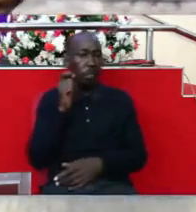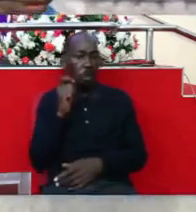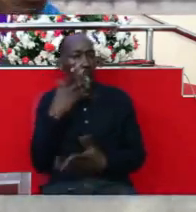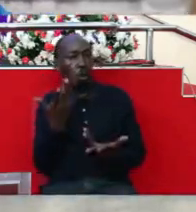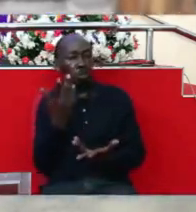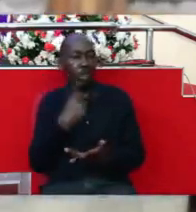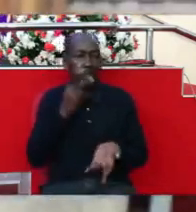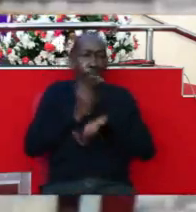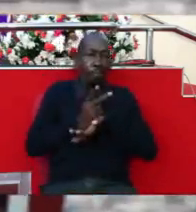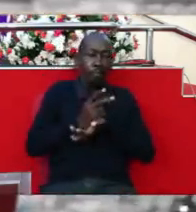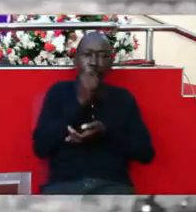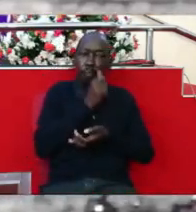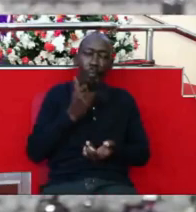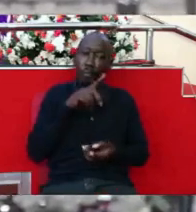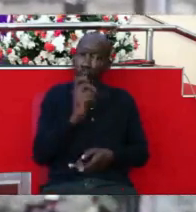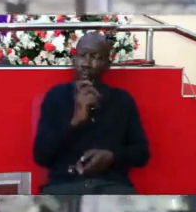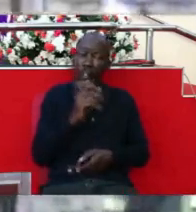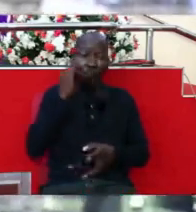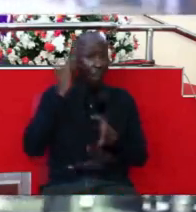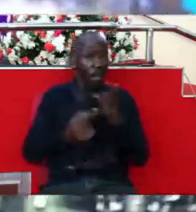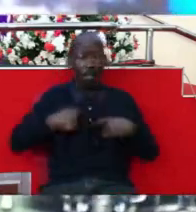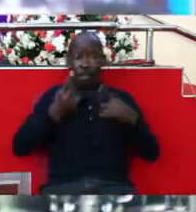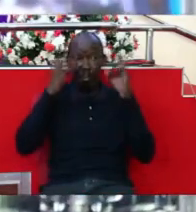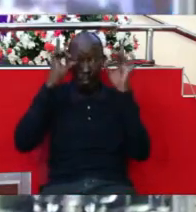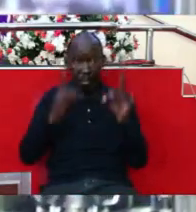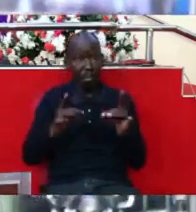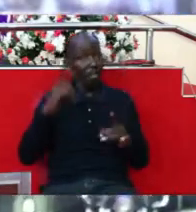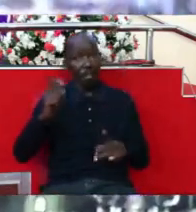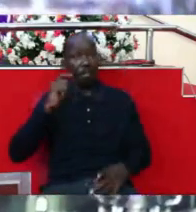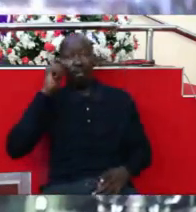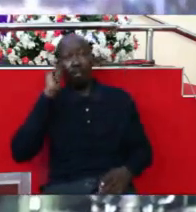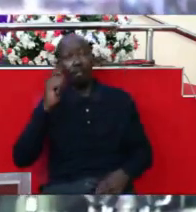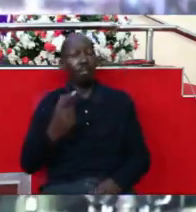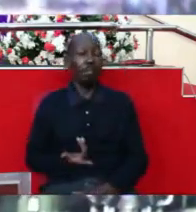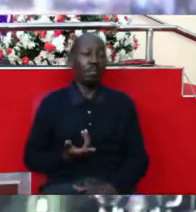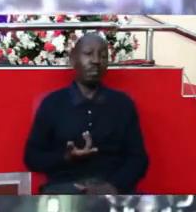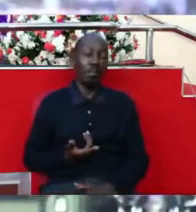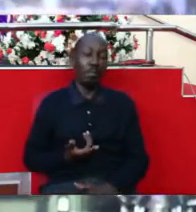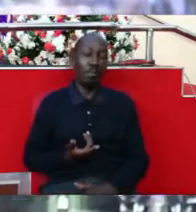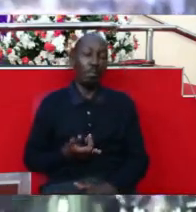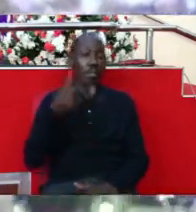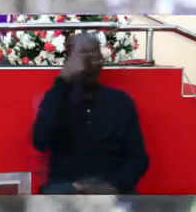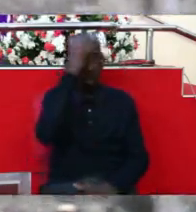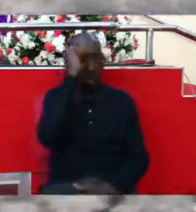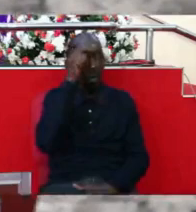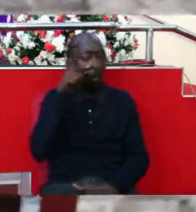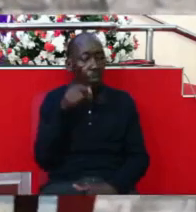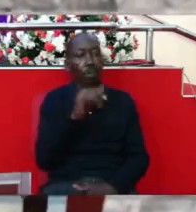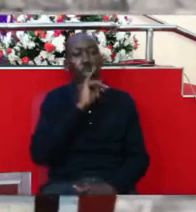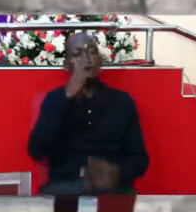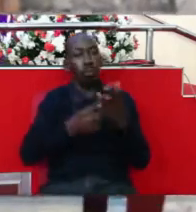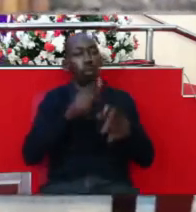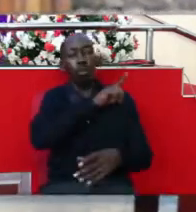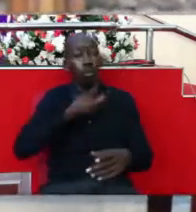Nikangangana nayo nitoe ushuhuda huu ama nisitoe. Finally I decided I will give it. Hatimaye nikaamua nitatoa ushuhuda huu. Because this is what the Lord